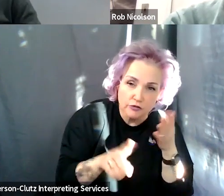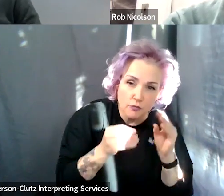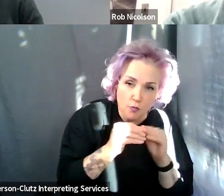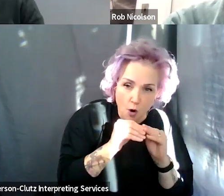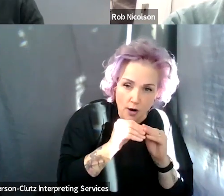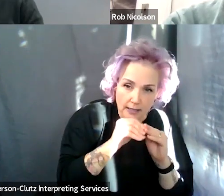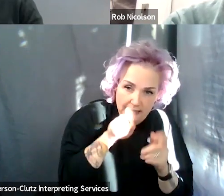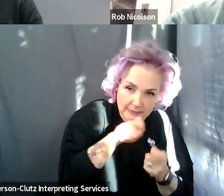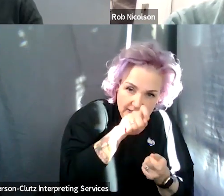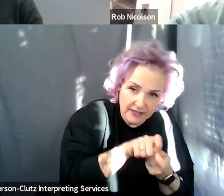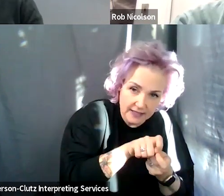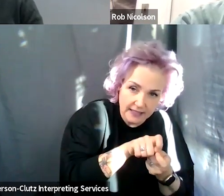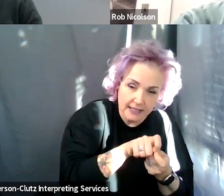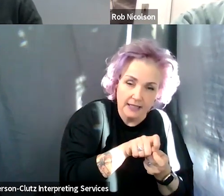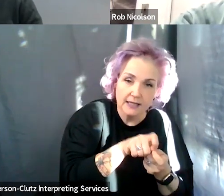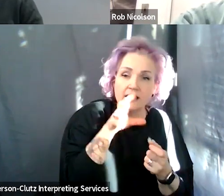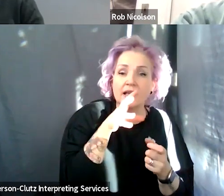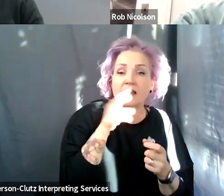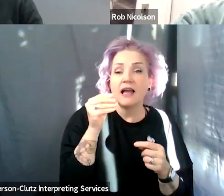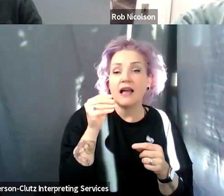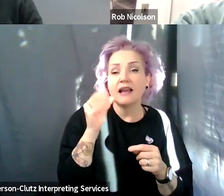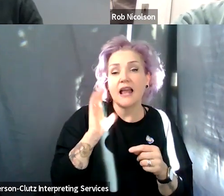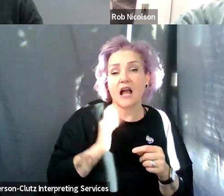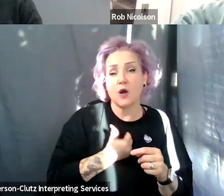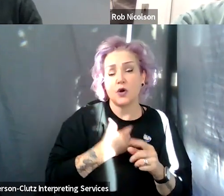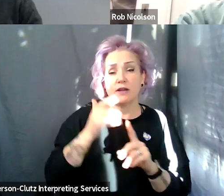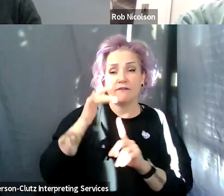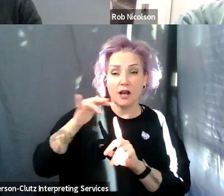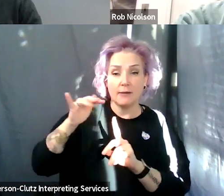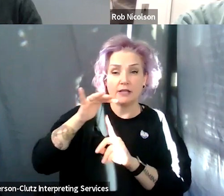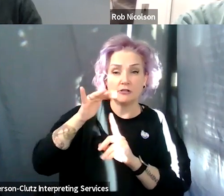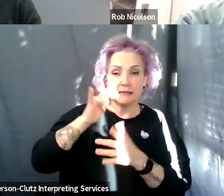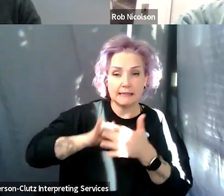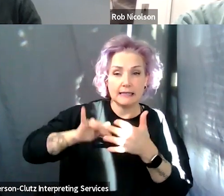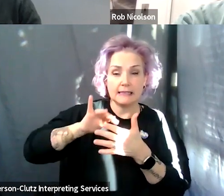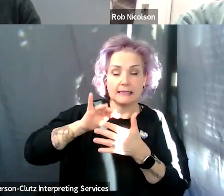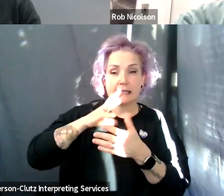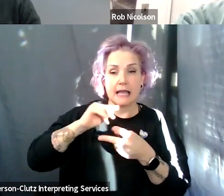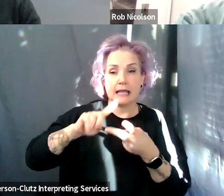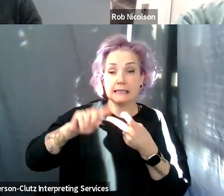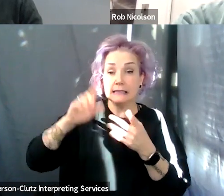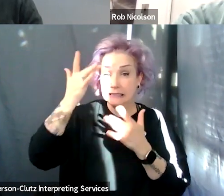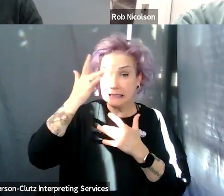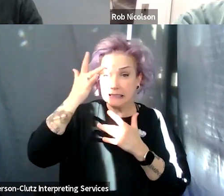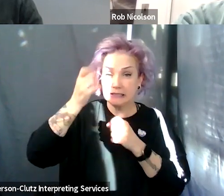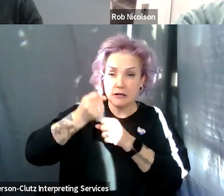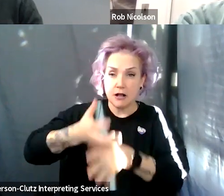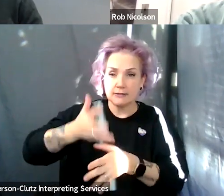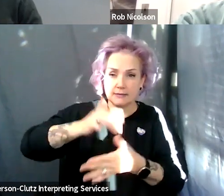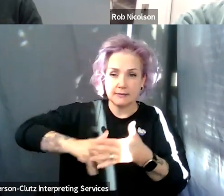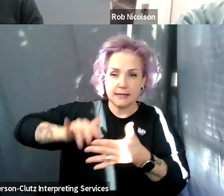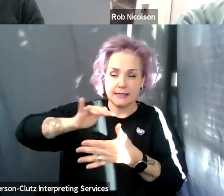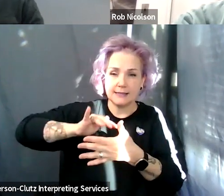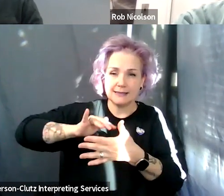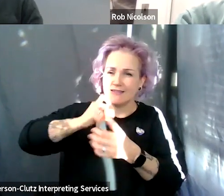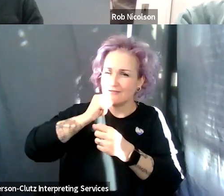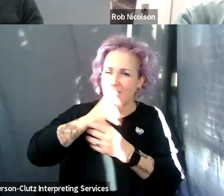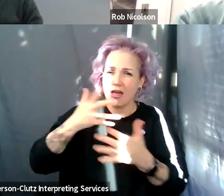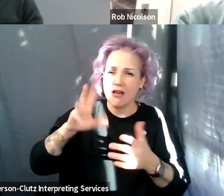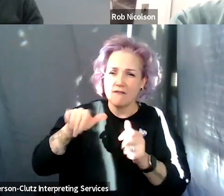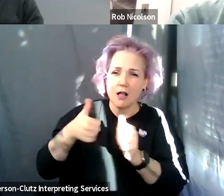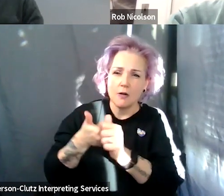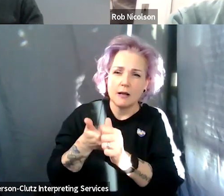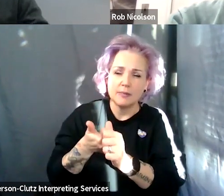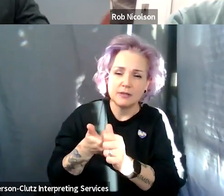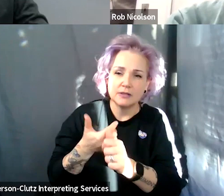because the environmental studies or the epidemiological studies haven't followed up people very closely. So I know a lot of them, they